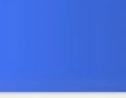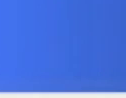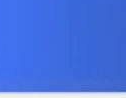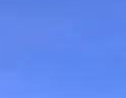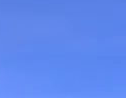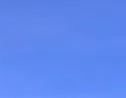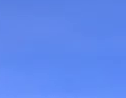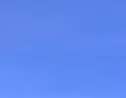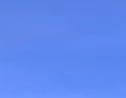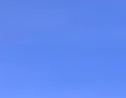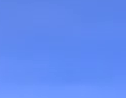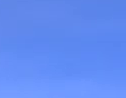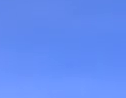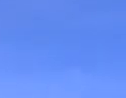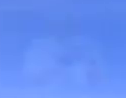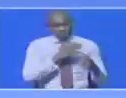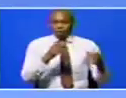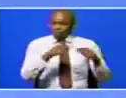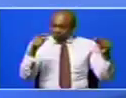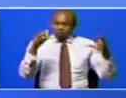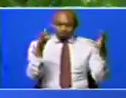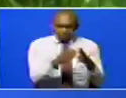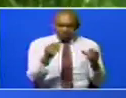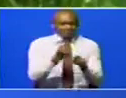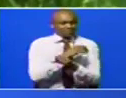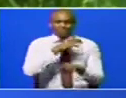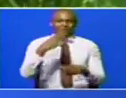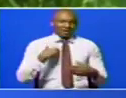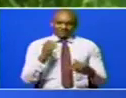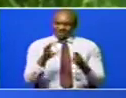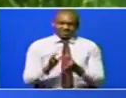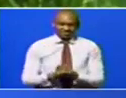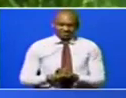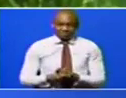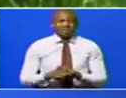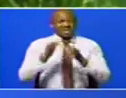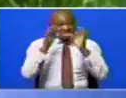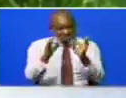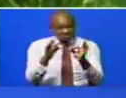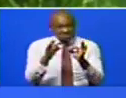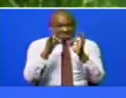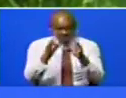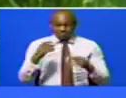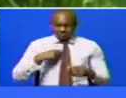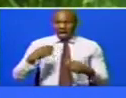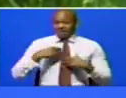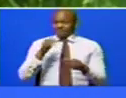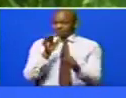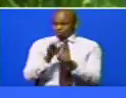could complicate the opposition's watchdog role. If I add the number of independents